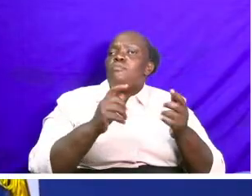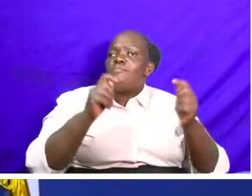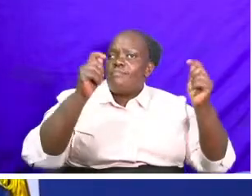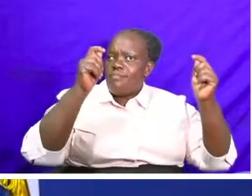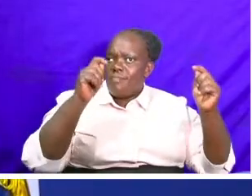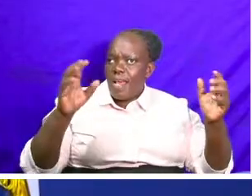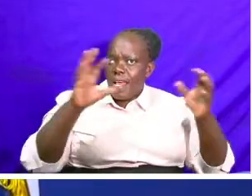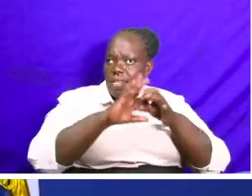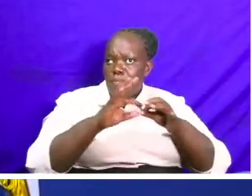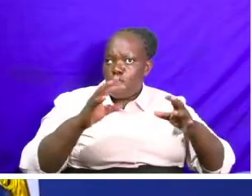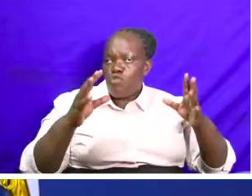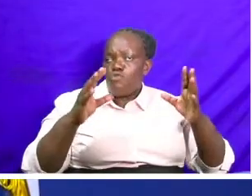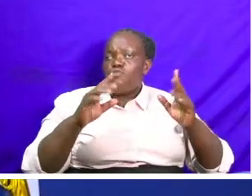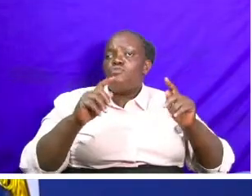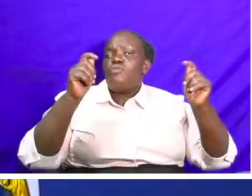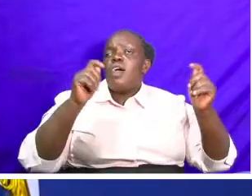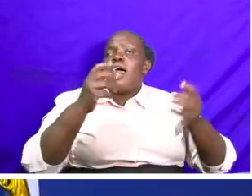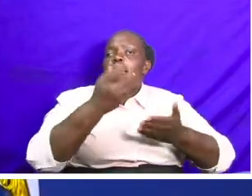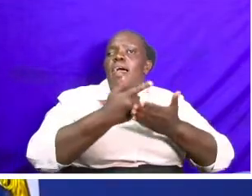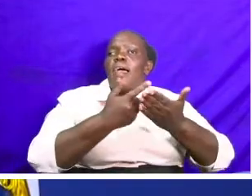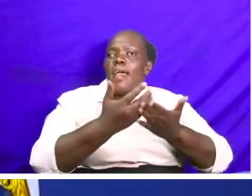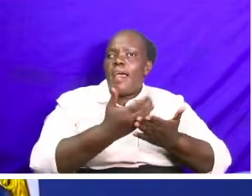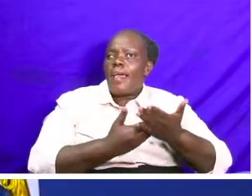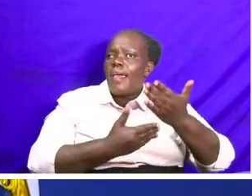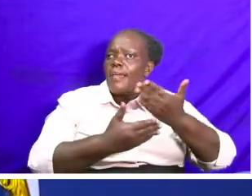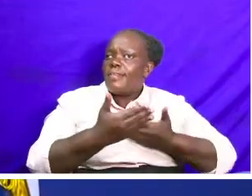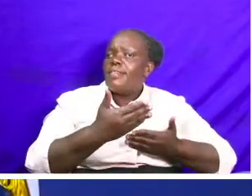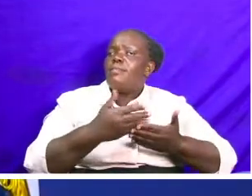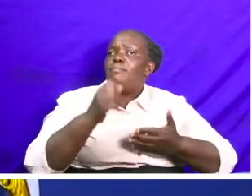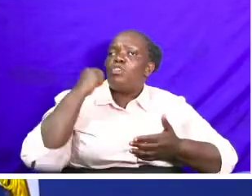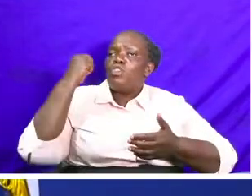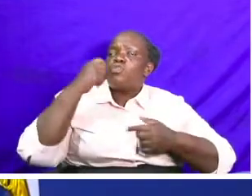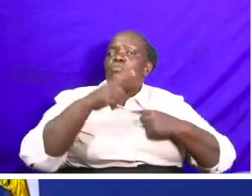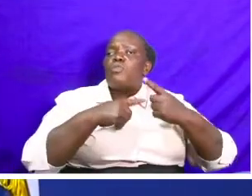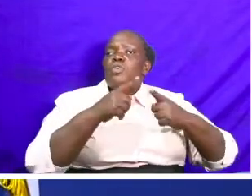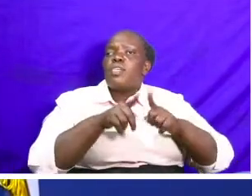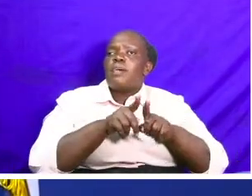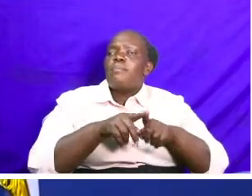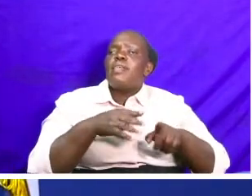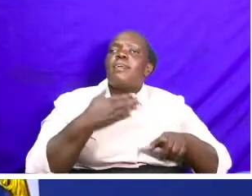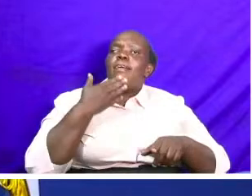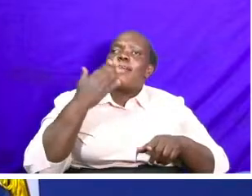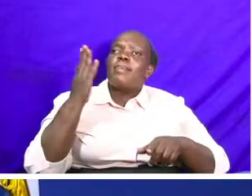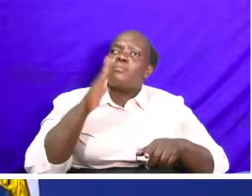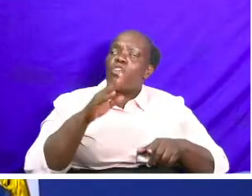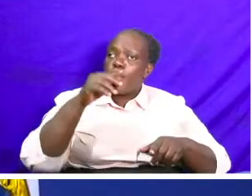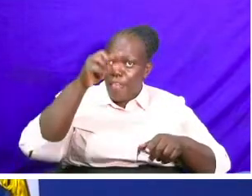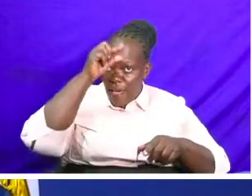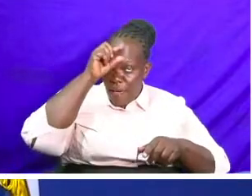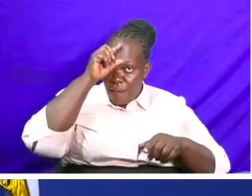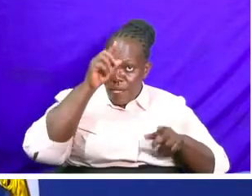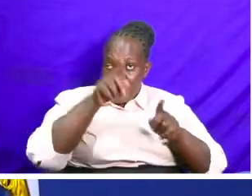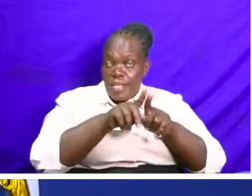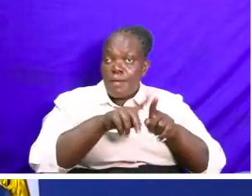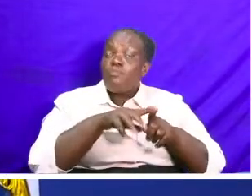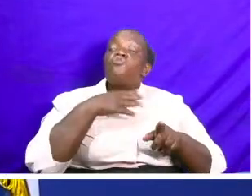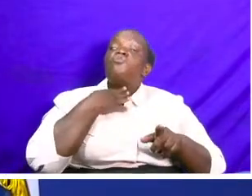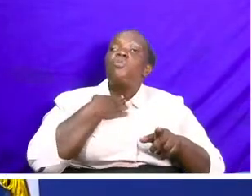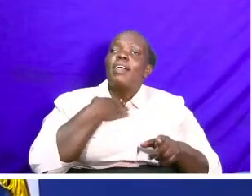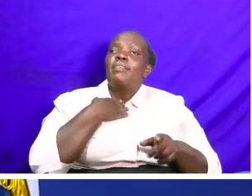associate, assemble, and engage in political processes. In response, the government is